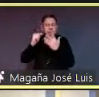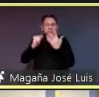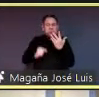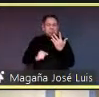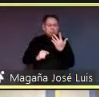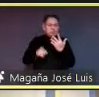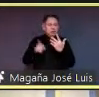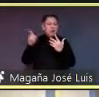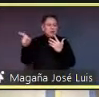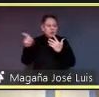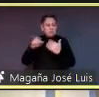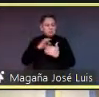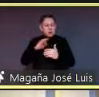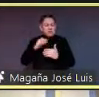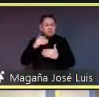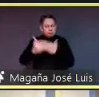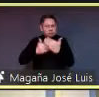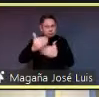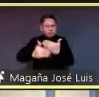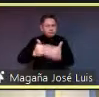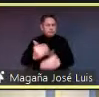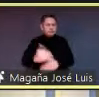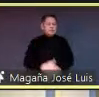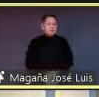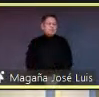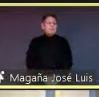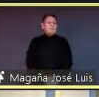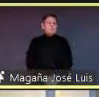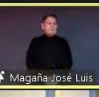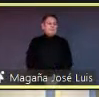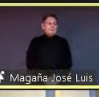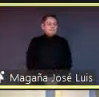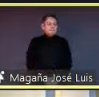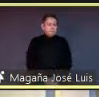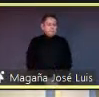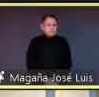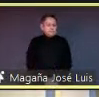so that we can make sure that